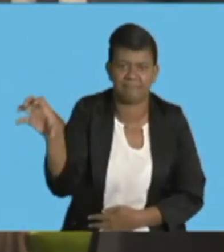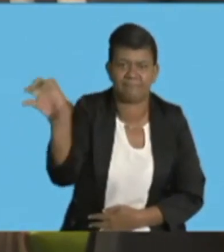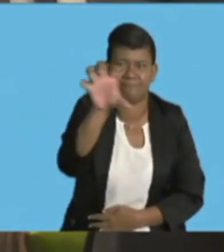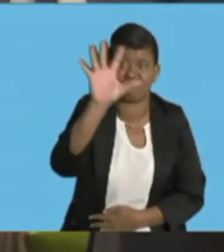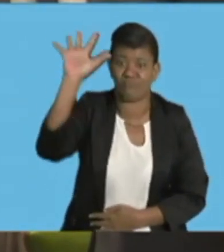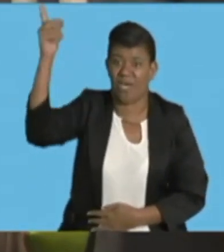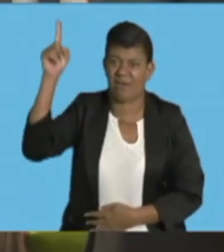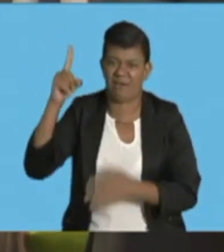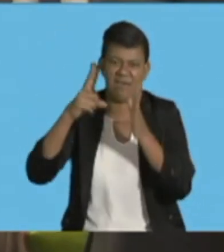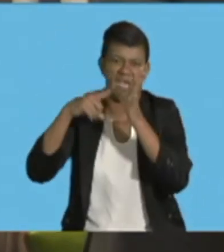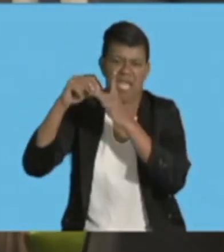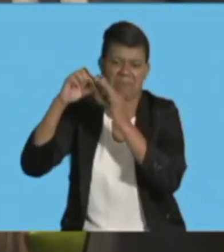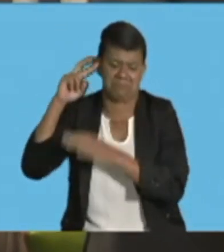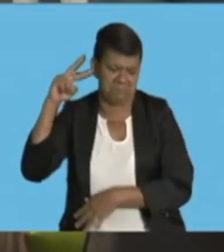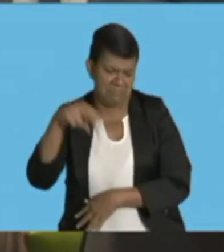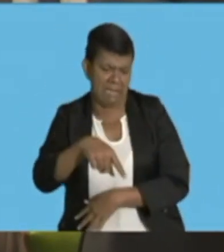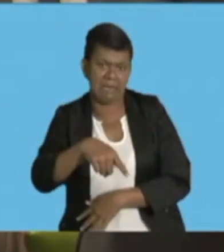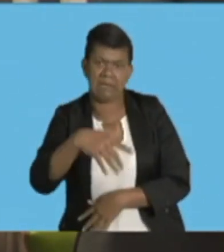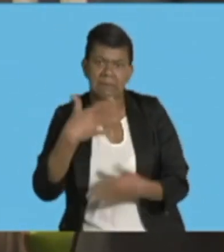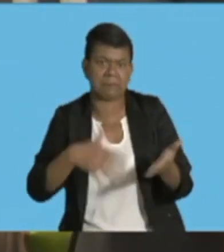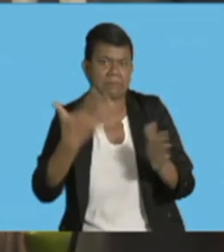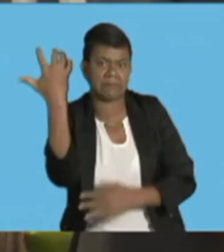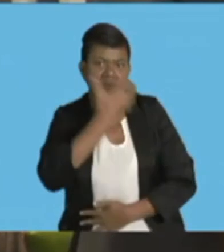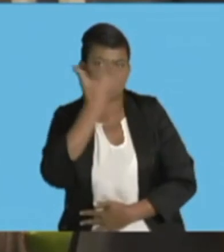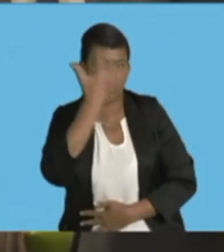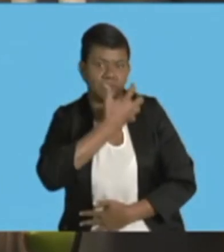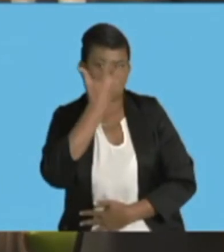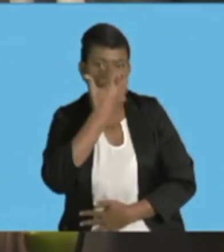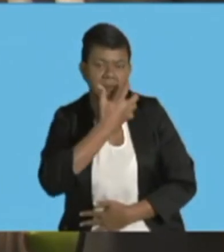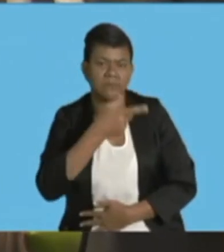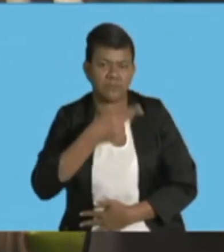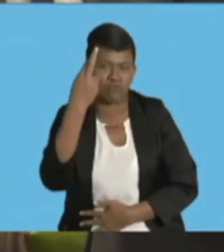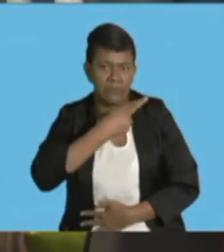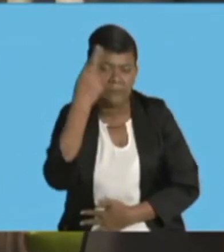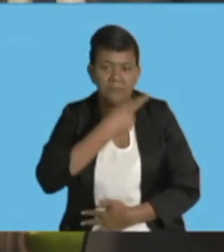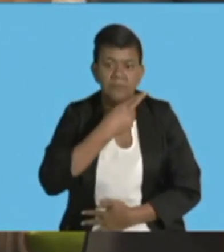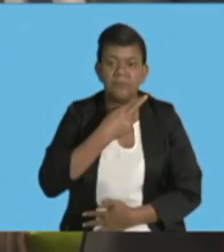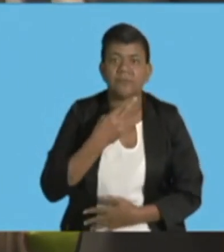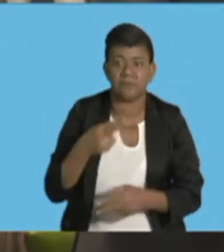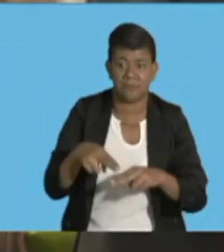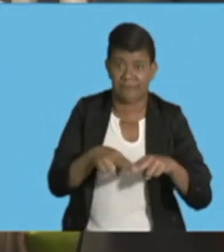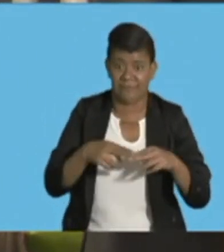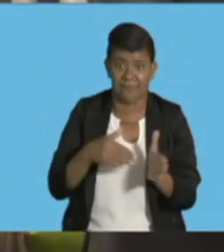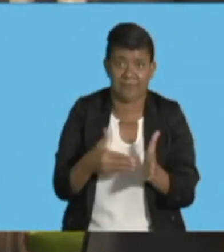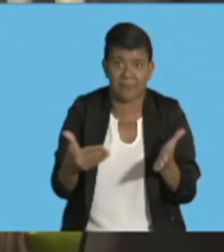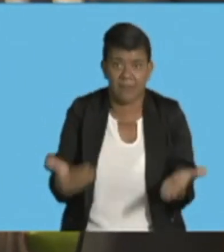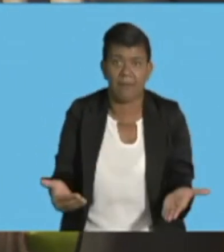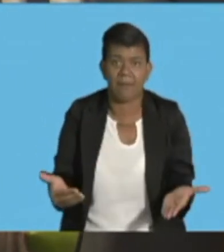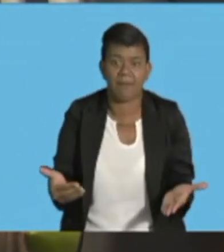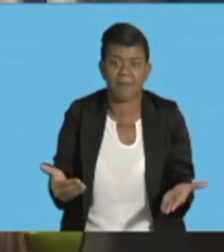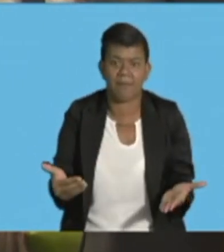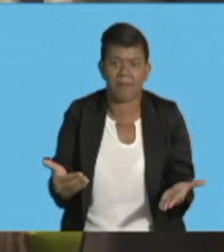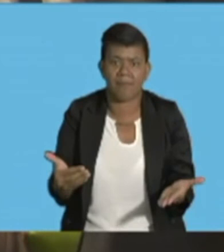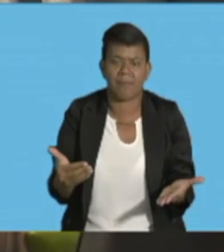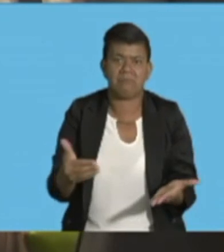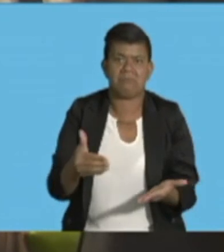ADB to be in high levels of debt distress. Mr. Speaker, sir, Fiji is now at a time in its history where strategic, economic and